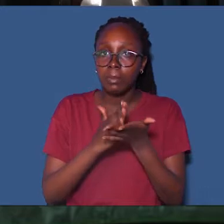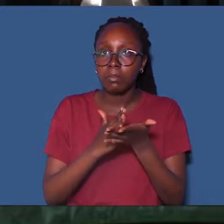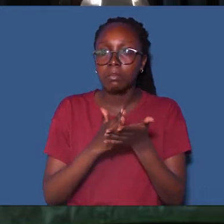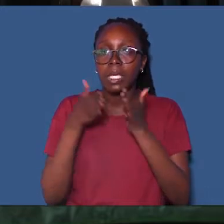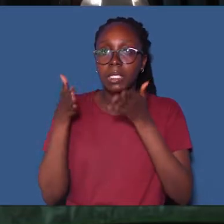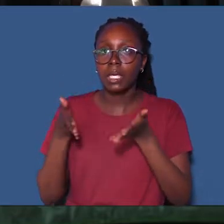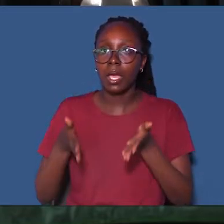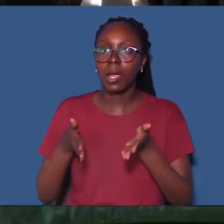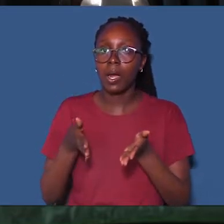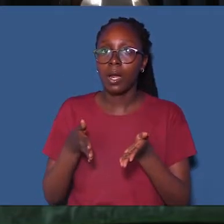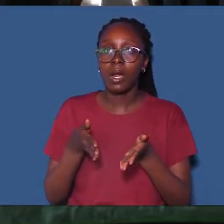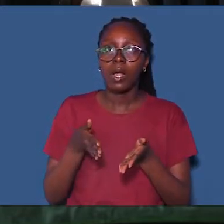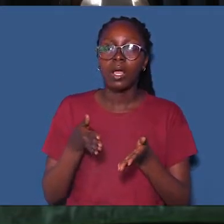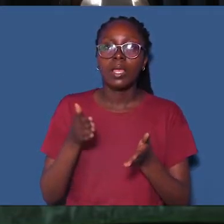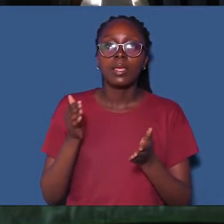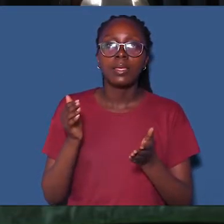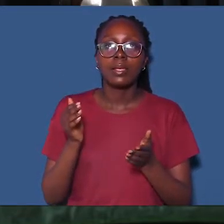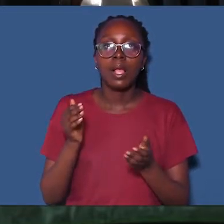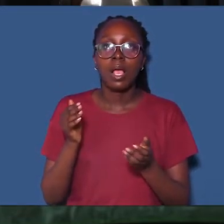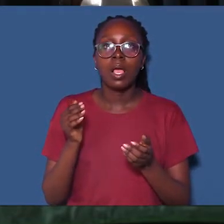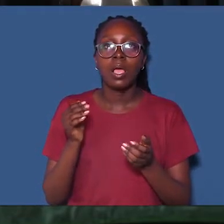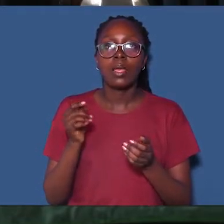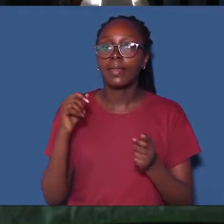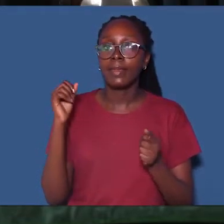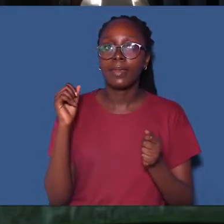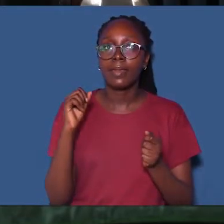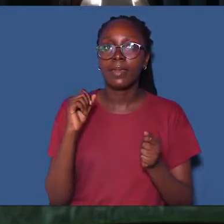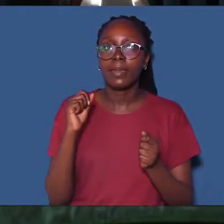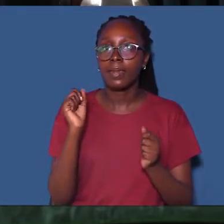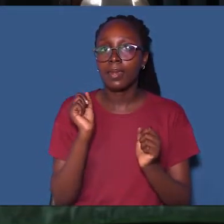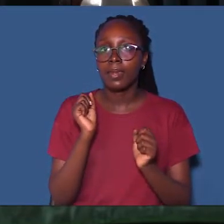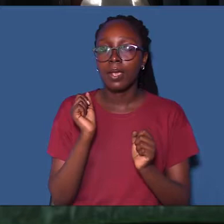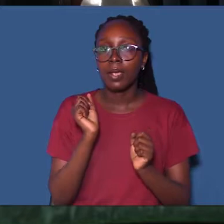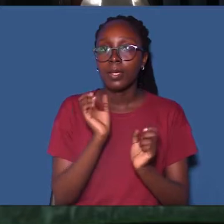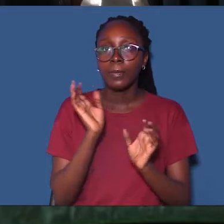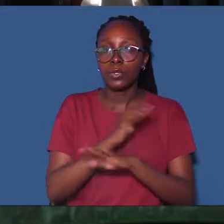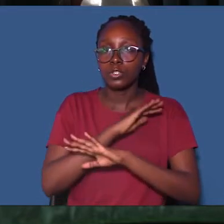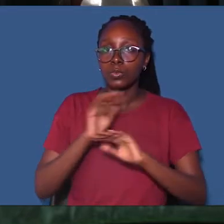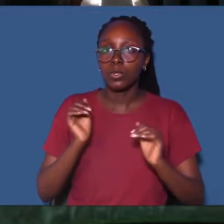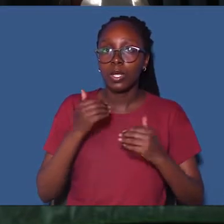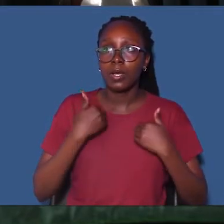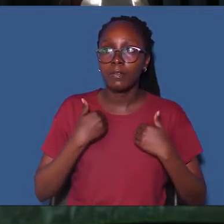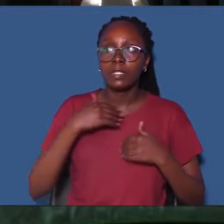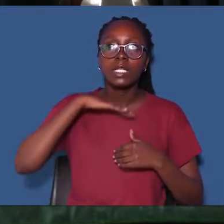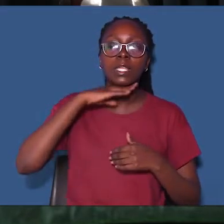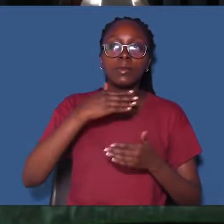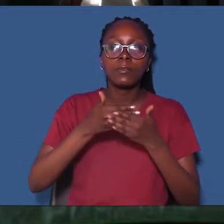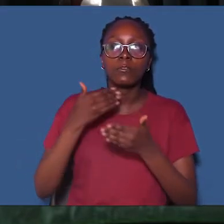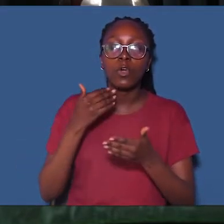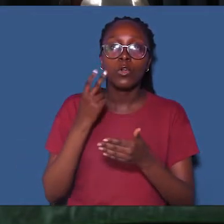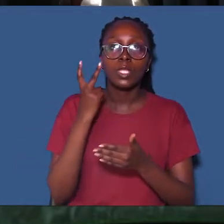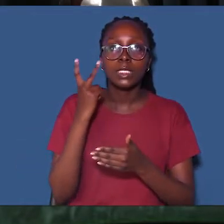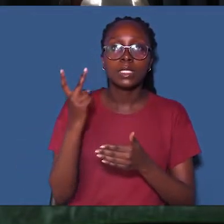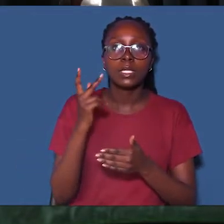standing here will not taste death before they see the kingdom of God.'" The